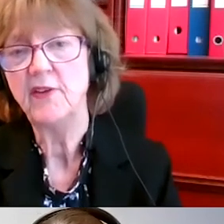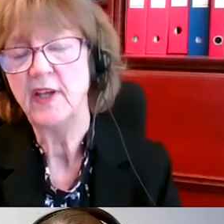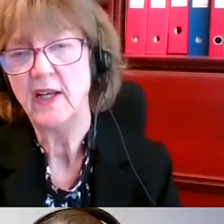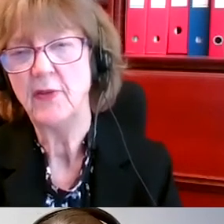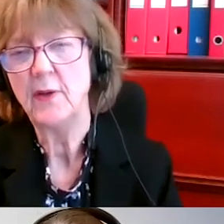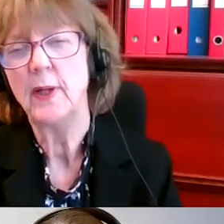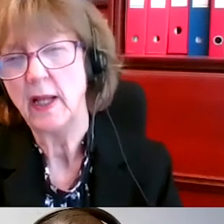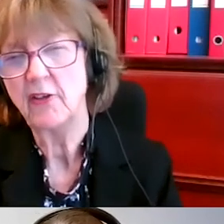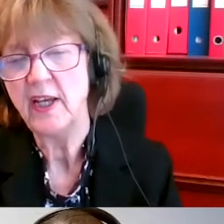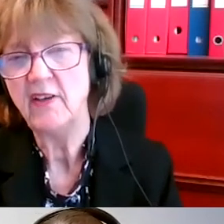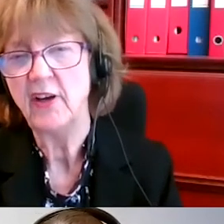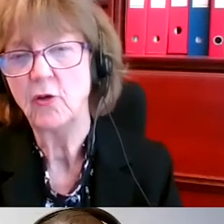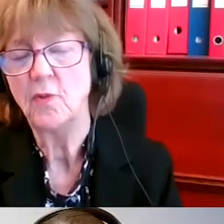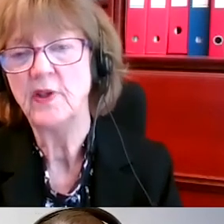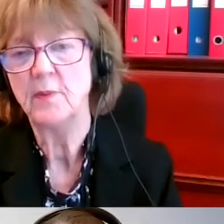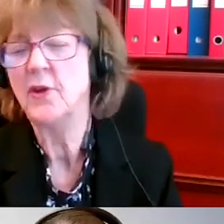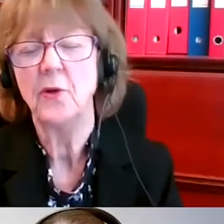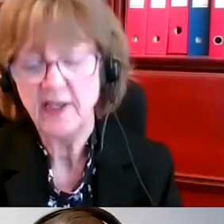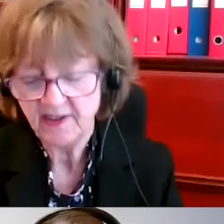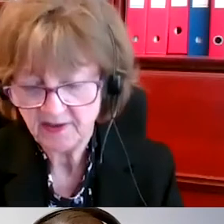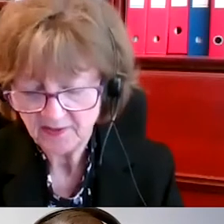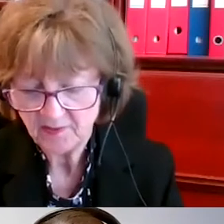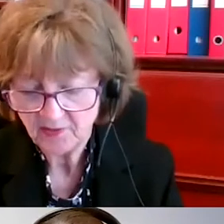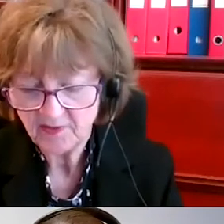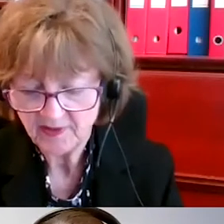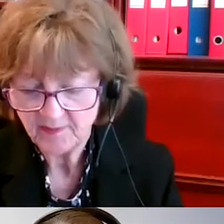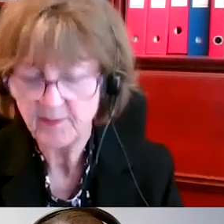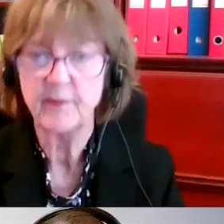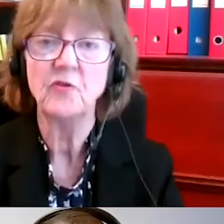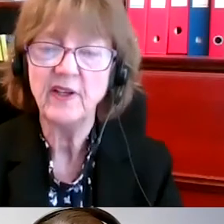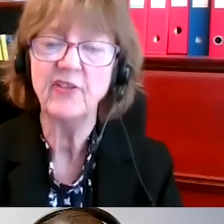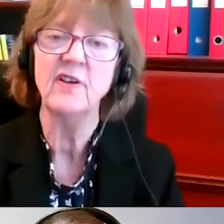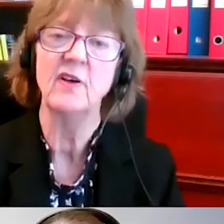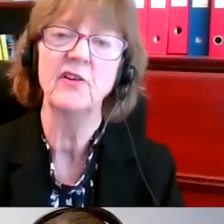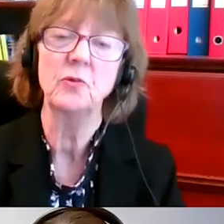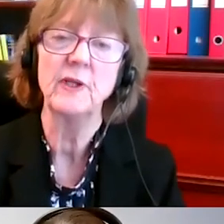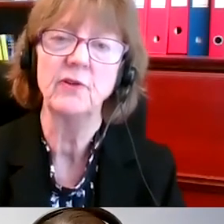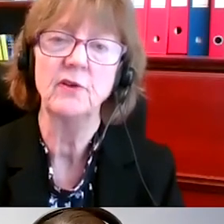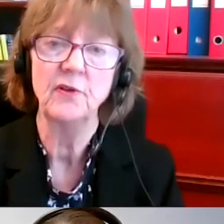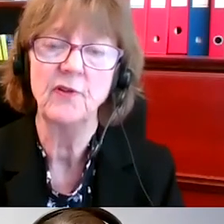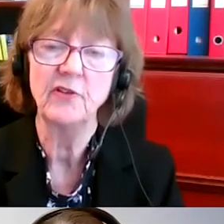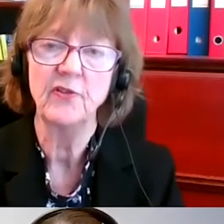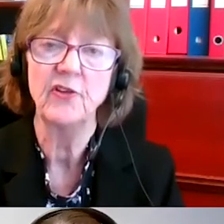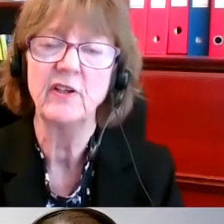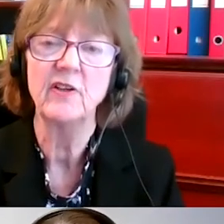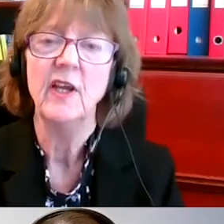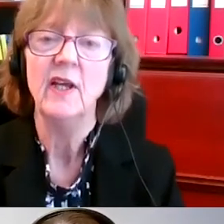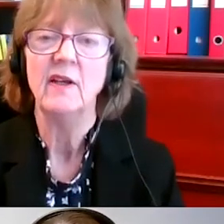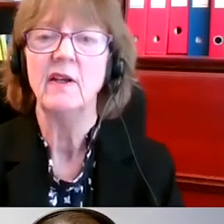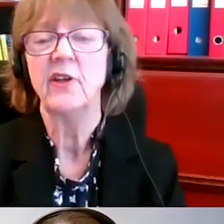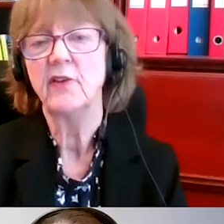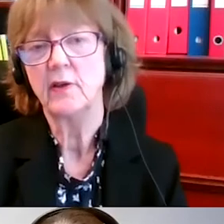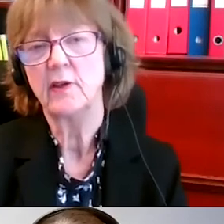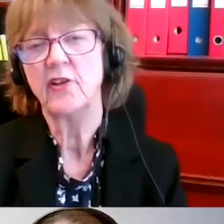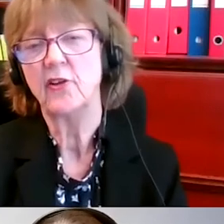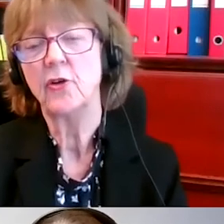There isn't anything, well, actually in general comment number, no, in the convention article 12 on the rights of the child,